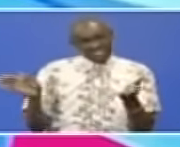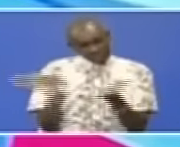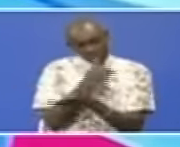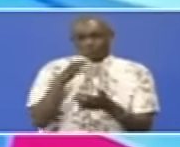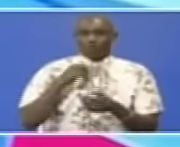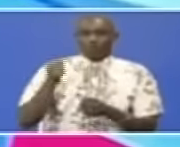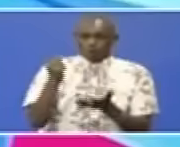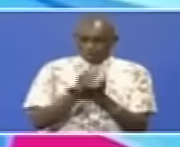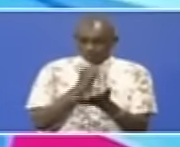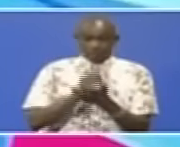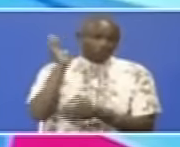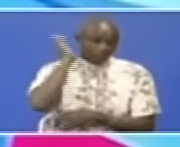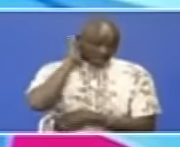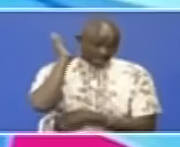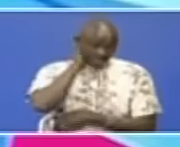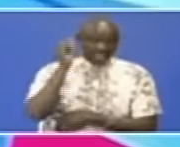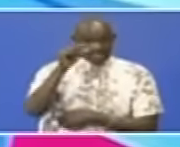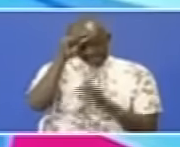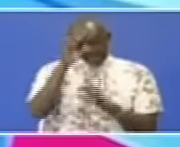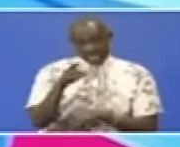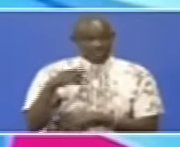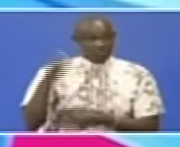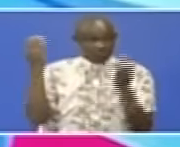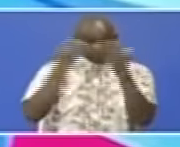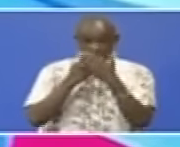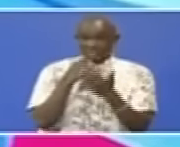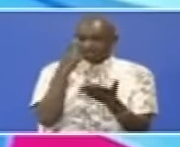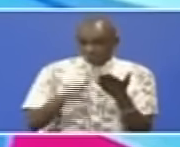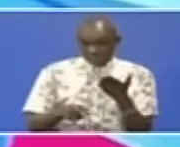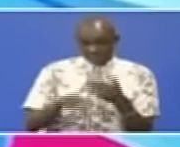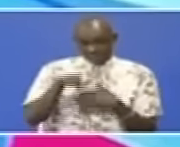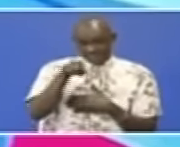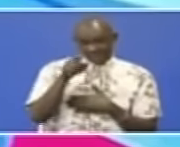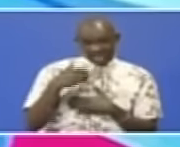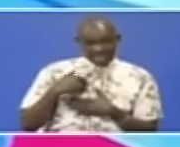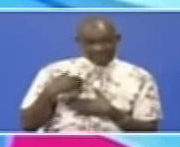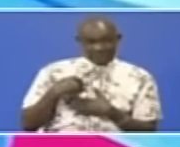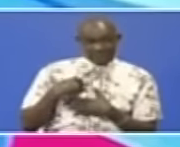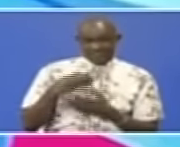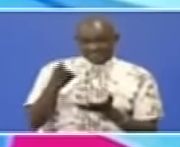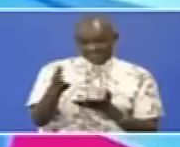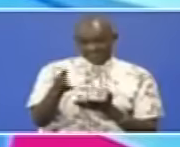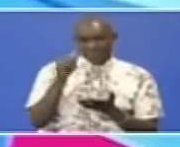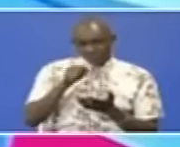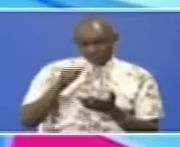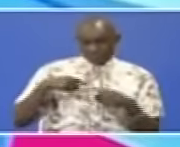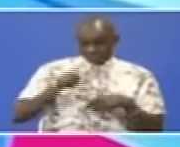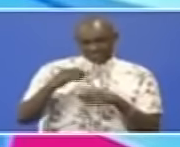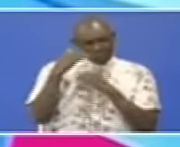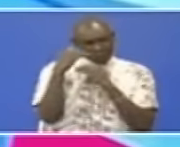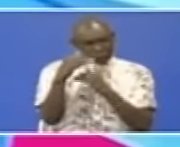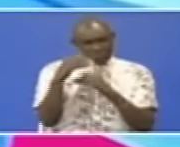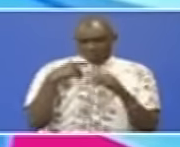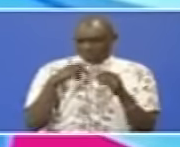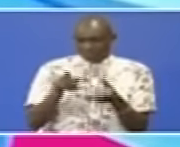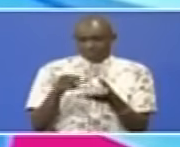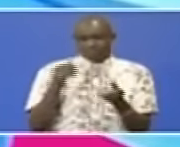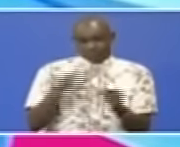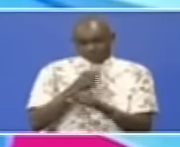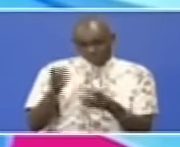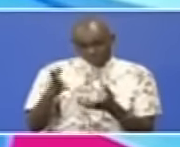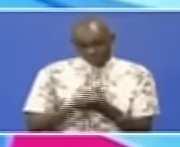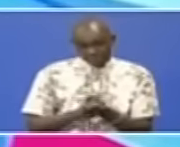office of Muranga Governor Mwangi Wa Iria last night declared that the accusations against him did not meet the threshold of impeachment. The special